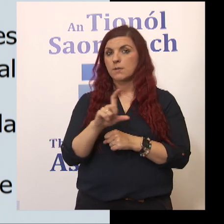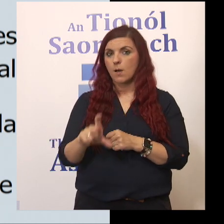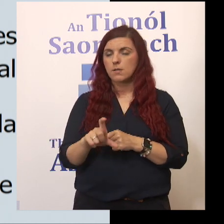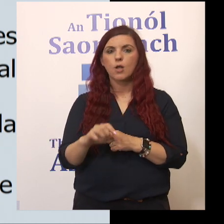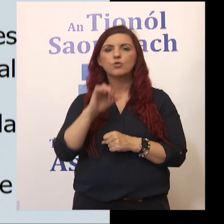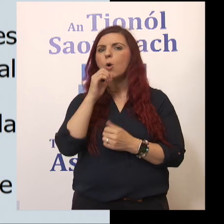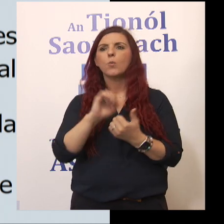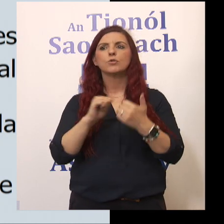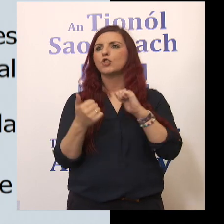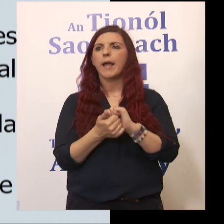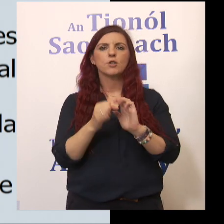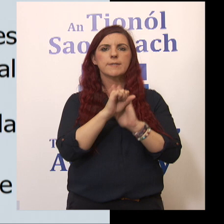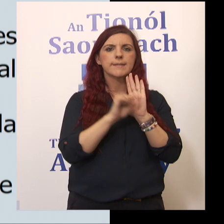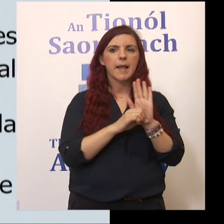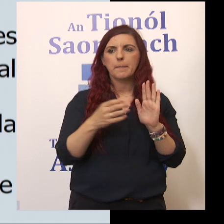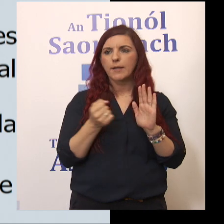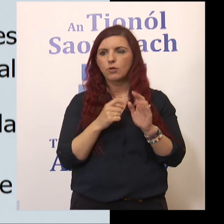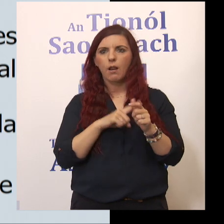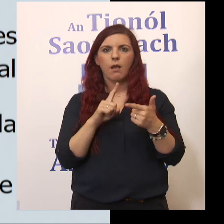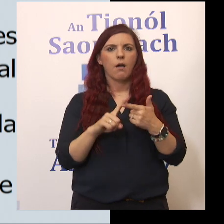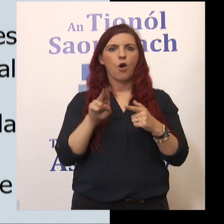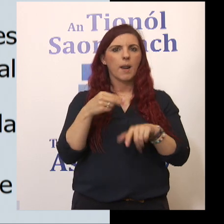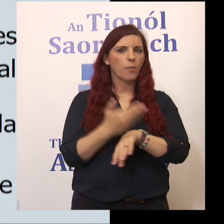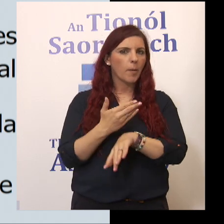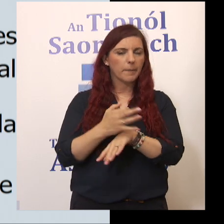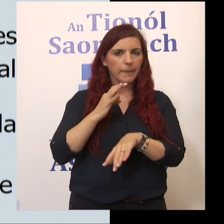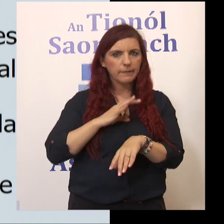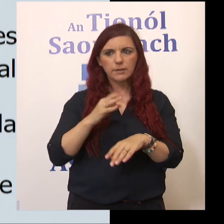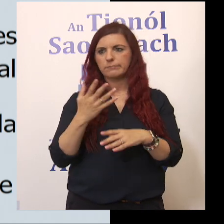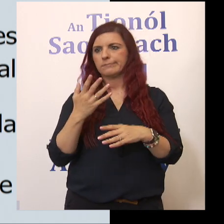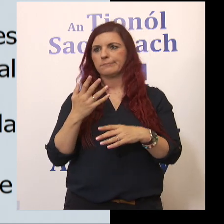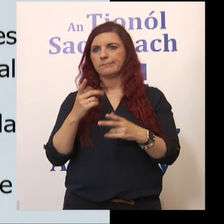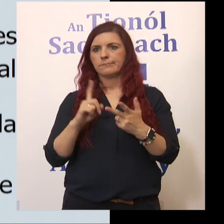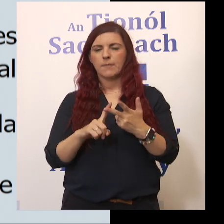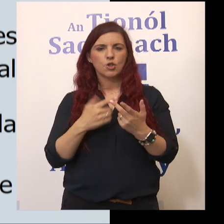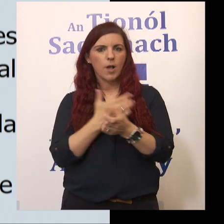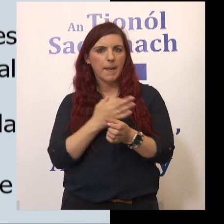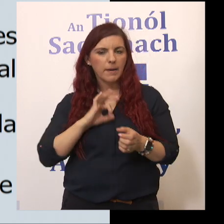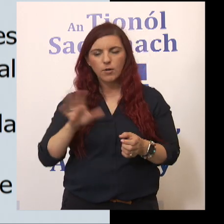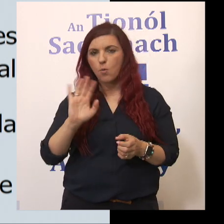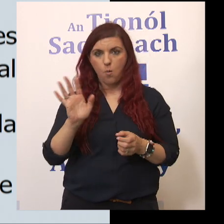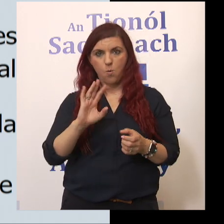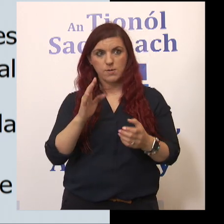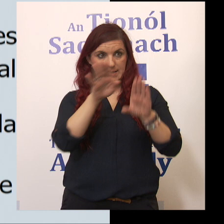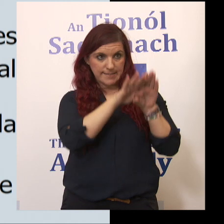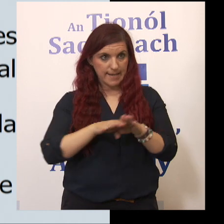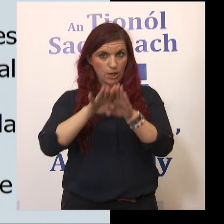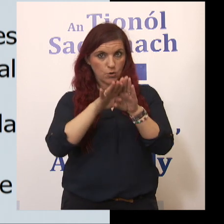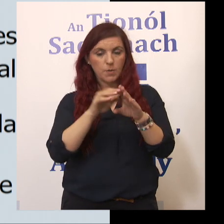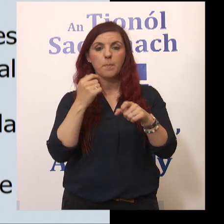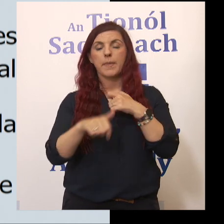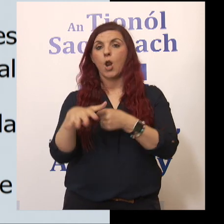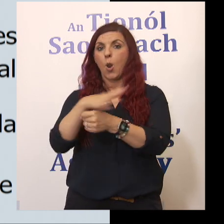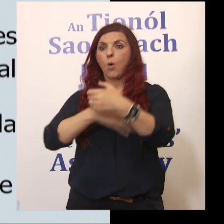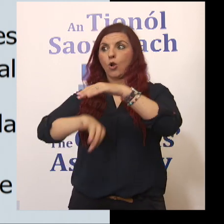state pension, they don't change unemployment benefit, they don't change child benefit. That's their standardised rates, but they administer those. So you